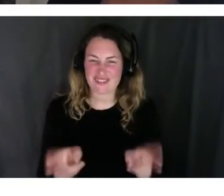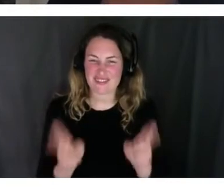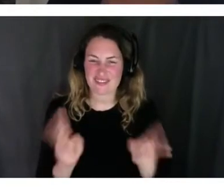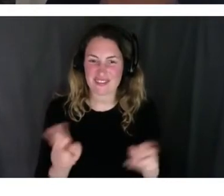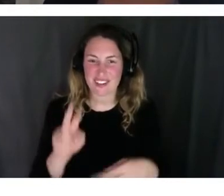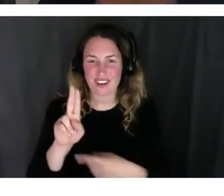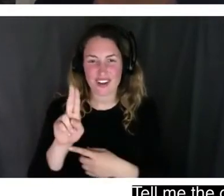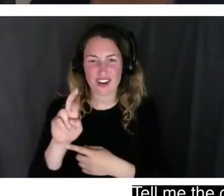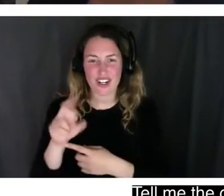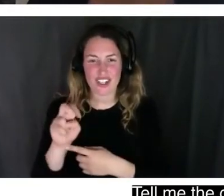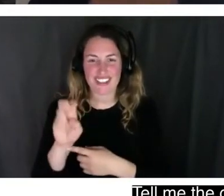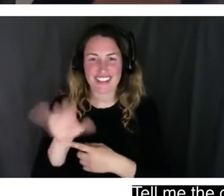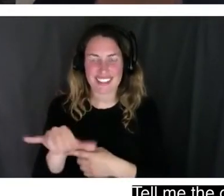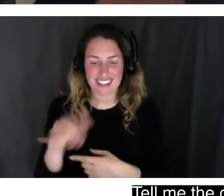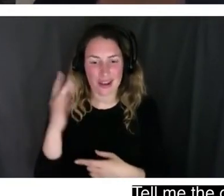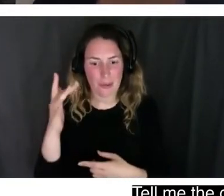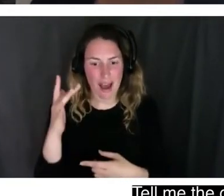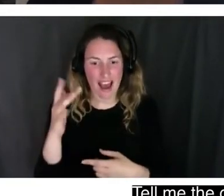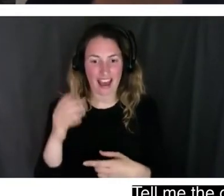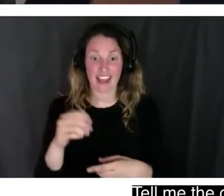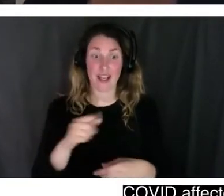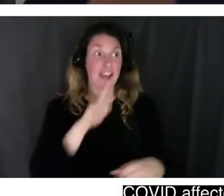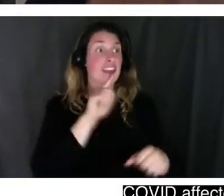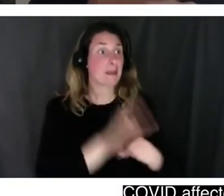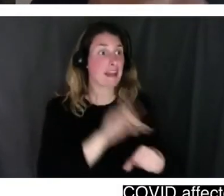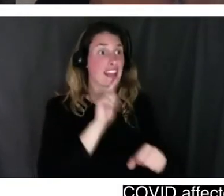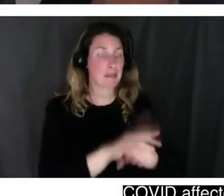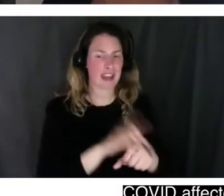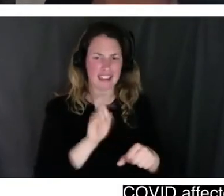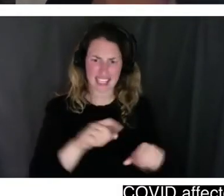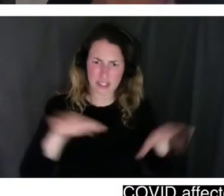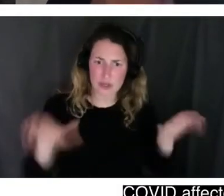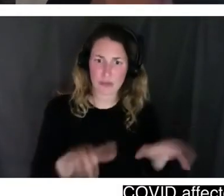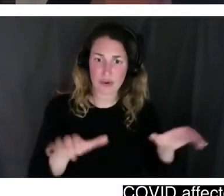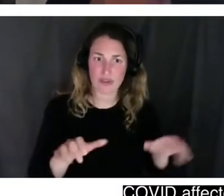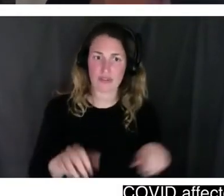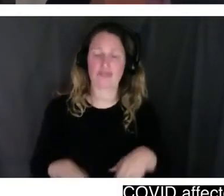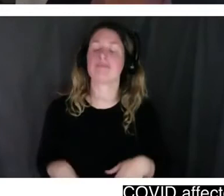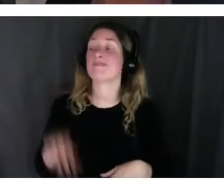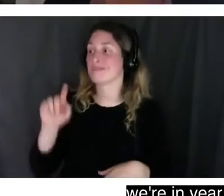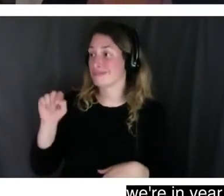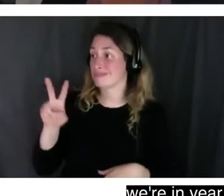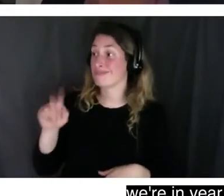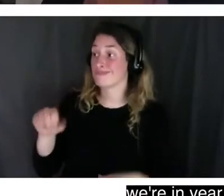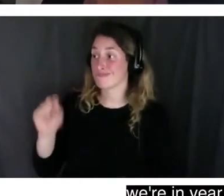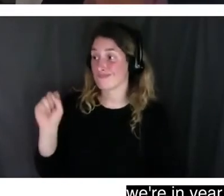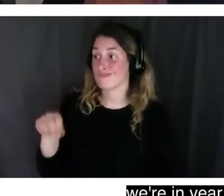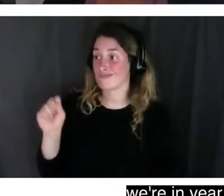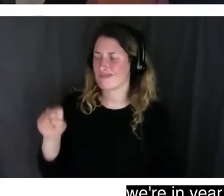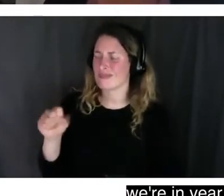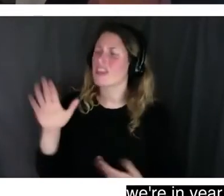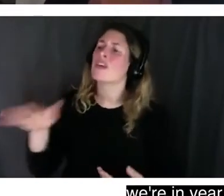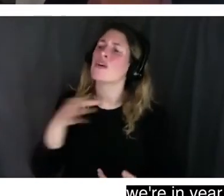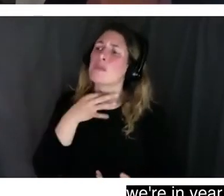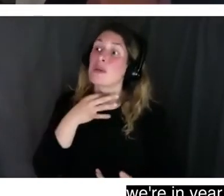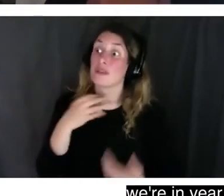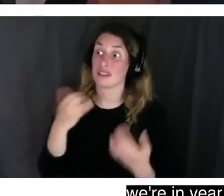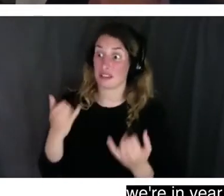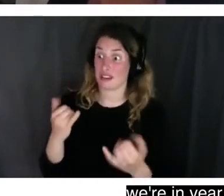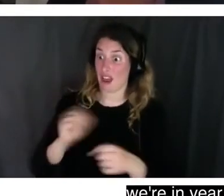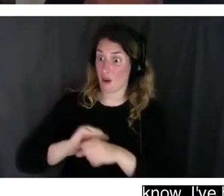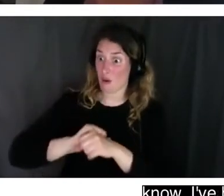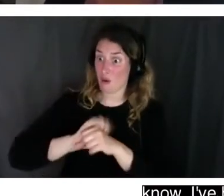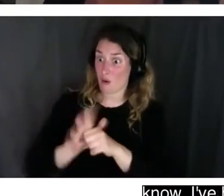to. Tell me the obvious, though, Darren. How has COVID affected that? Because here we are now. We're in year 2 of COVID,